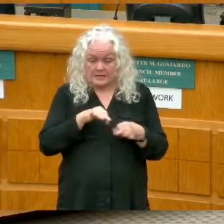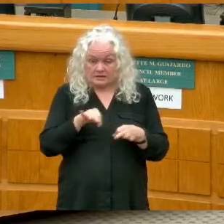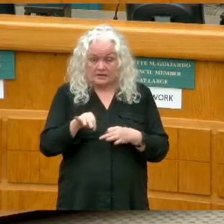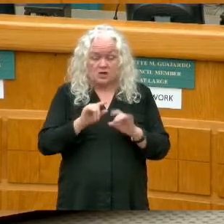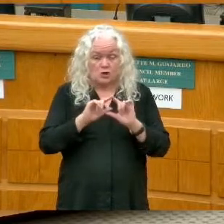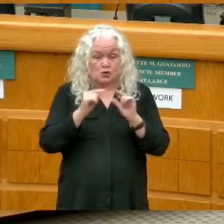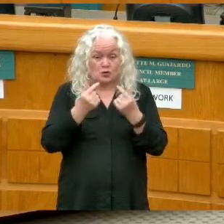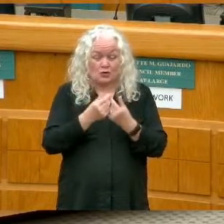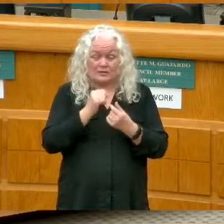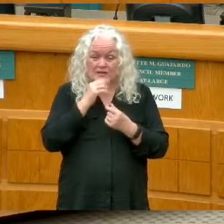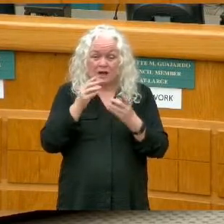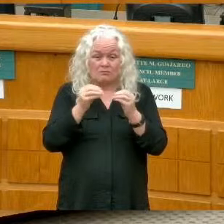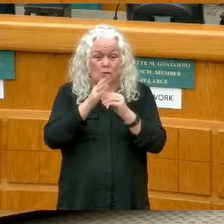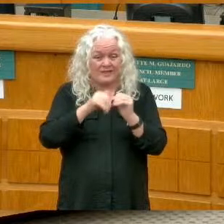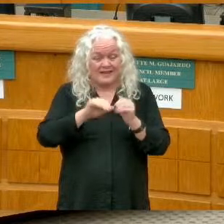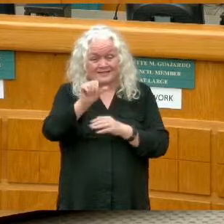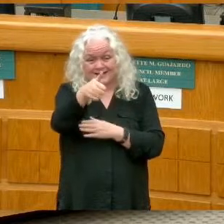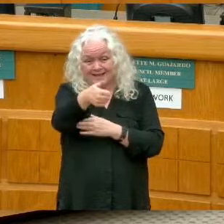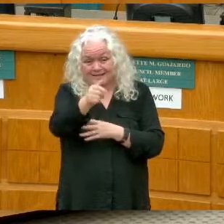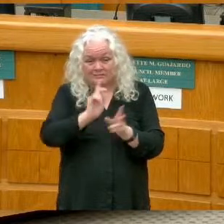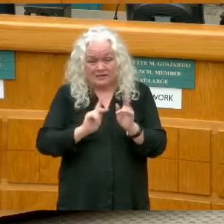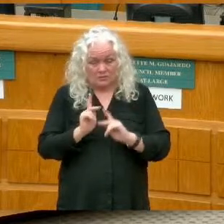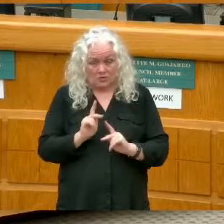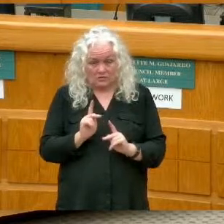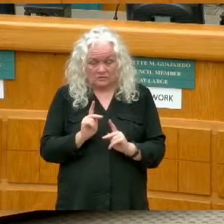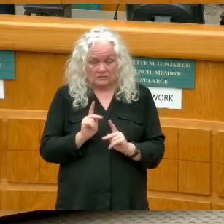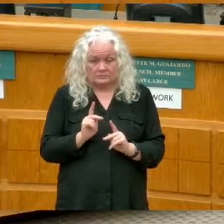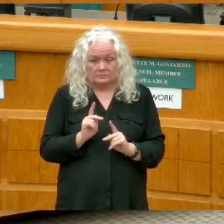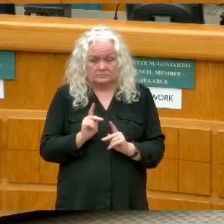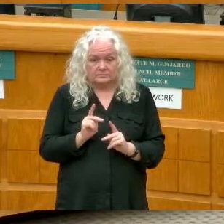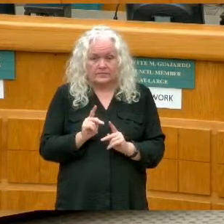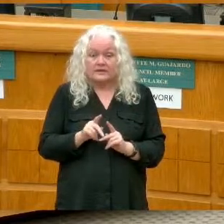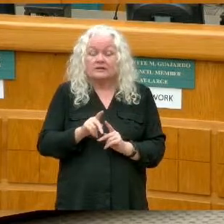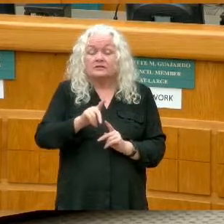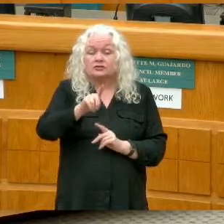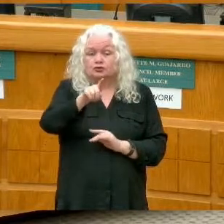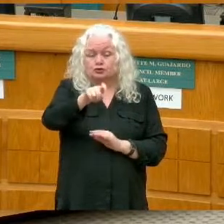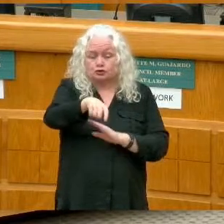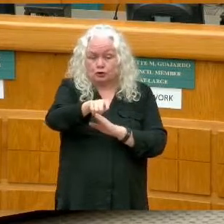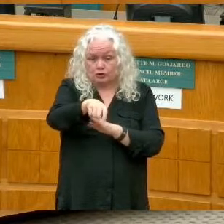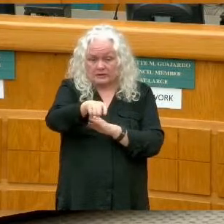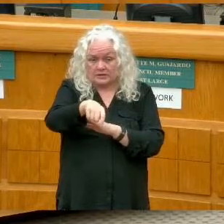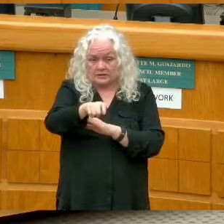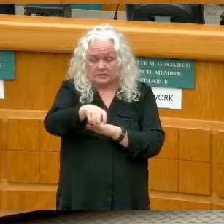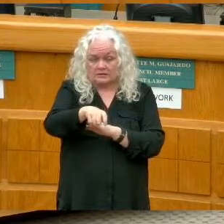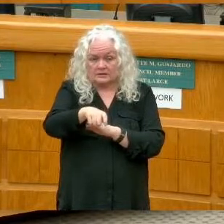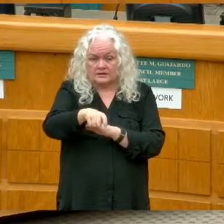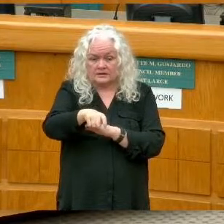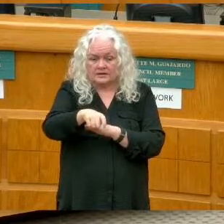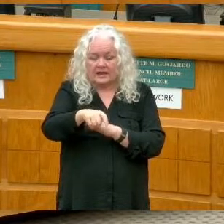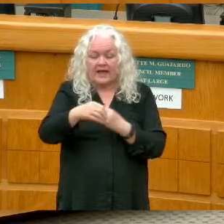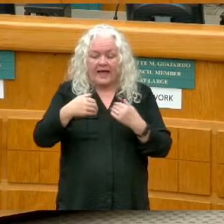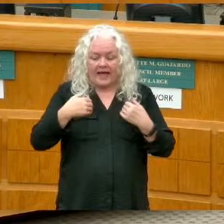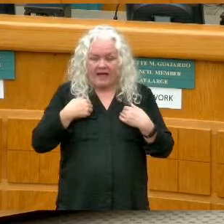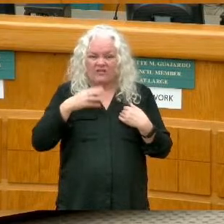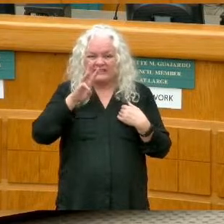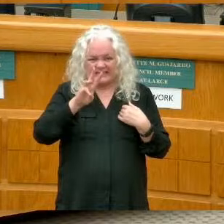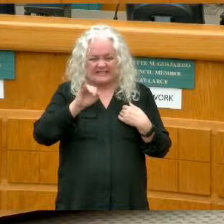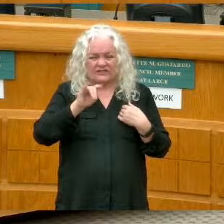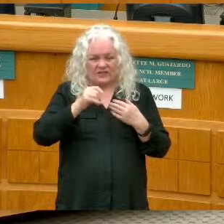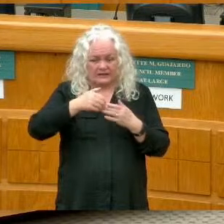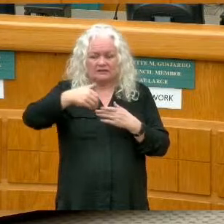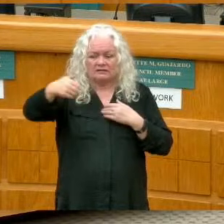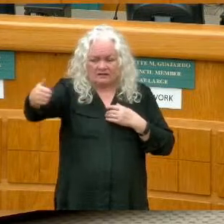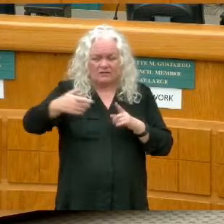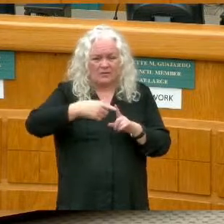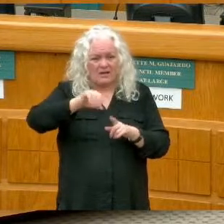not be larger than 10 people, and they should maintain at least 6 feet from